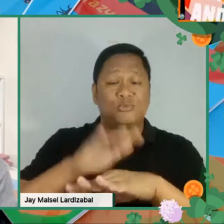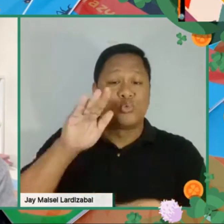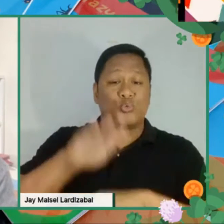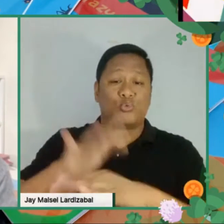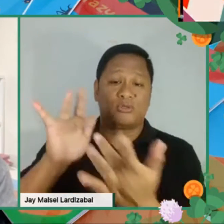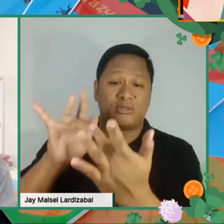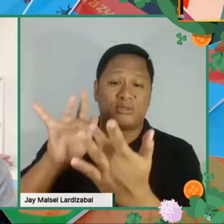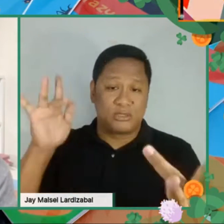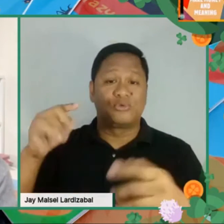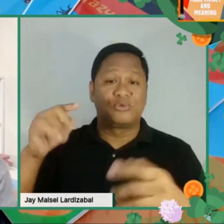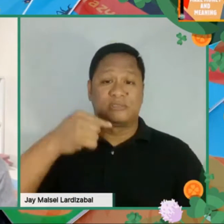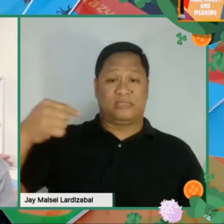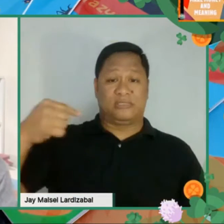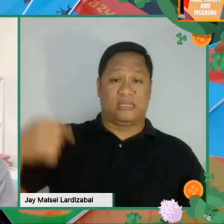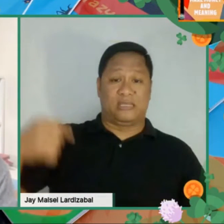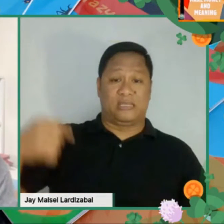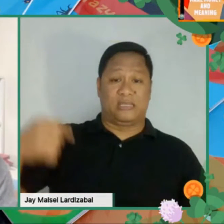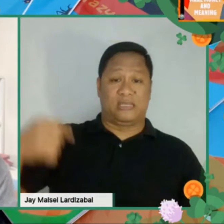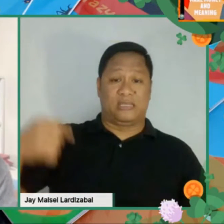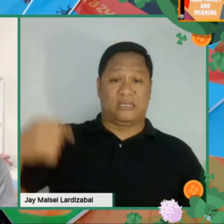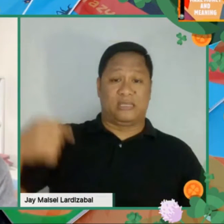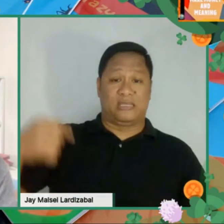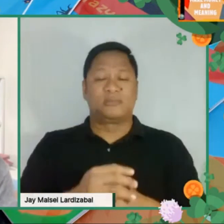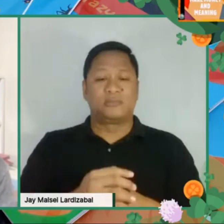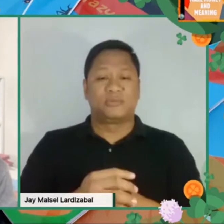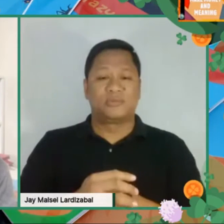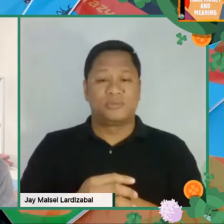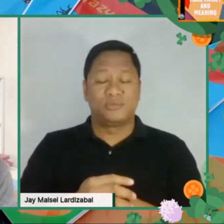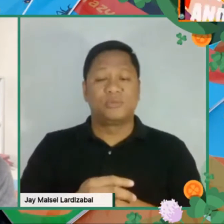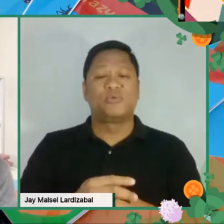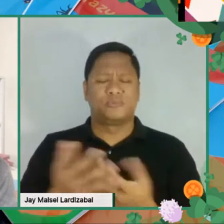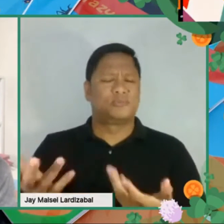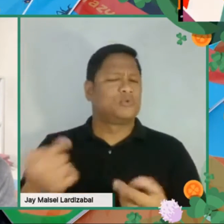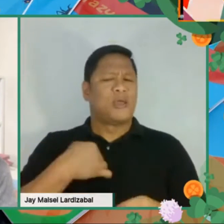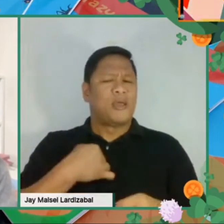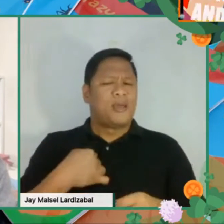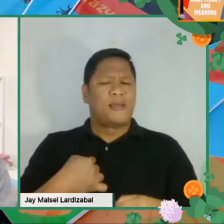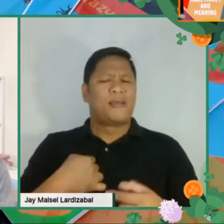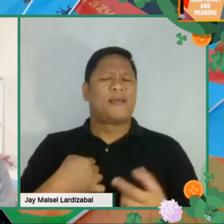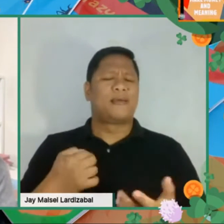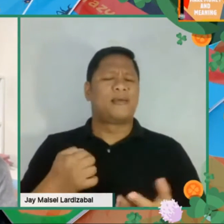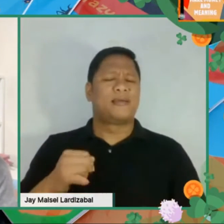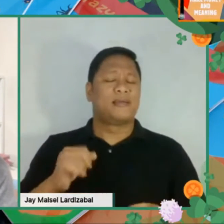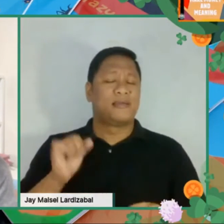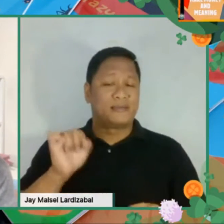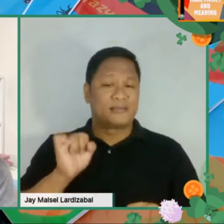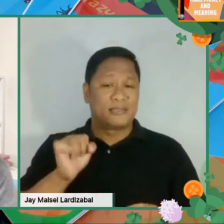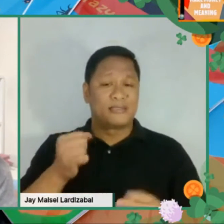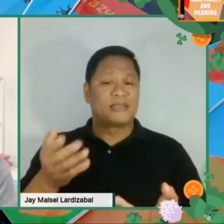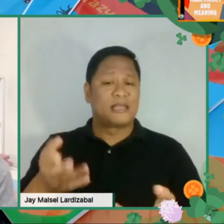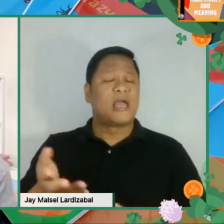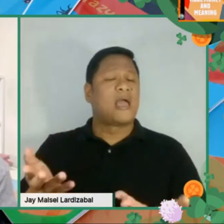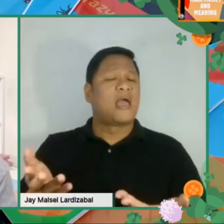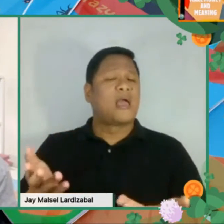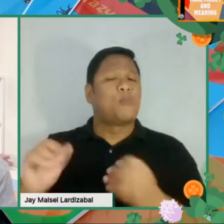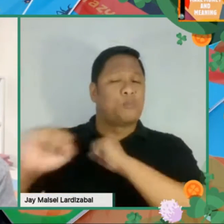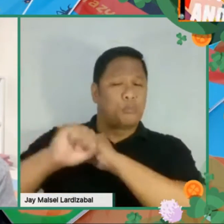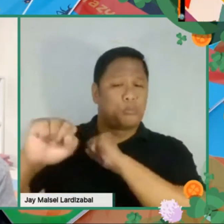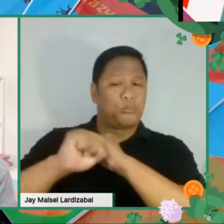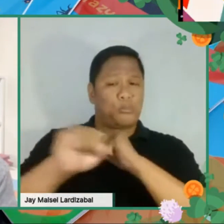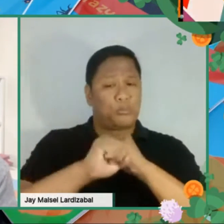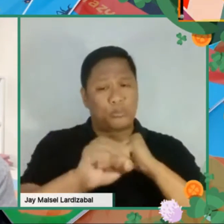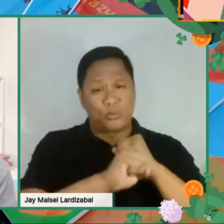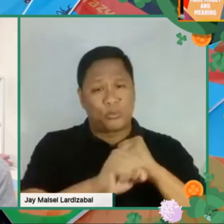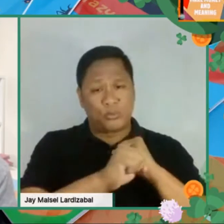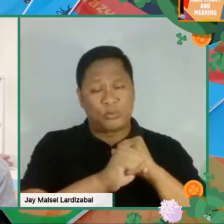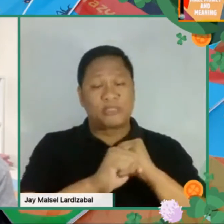students. And Uh-huh. so one of the things that I really try to promote is the English spoken